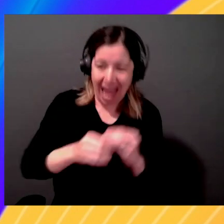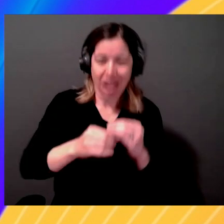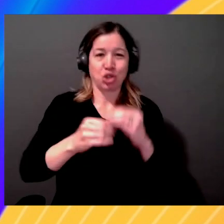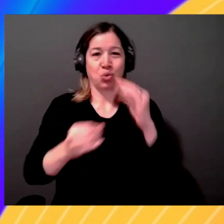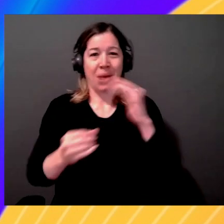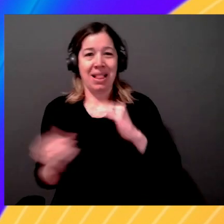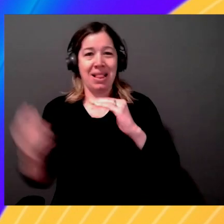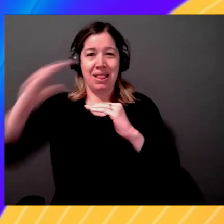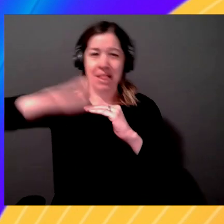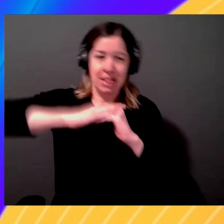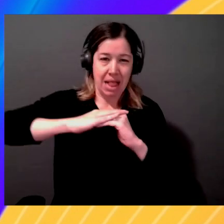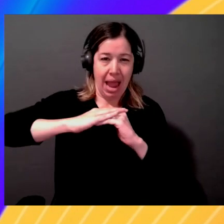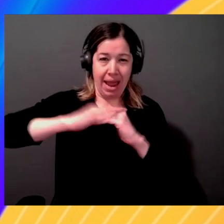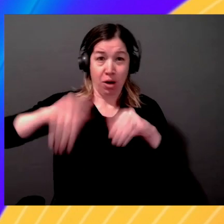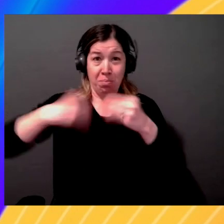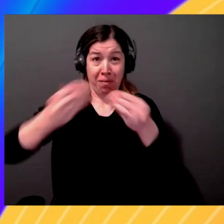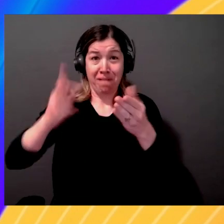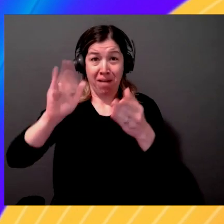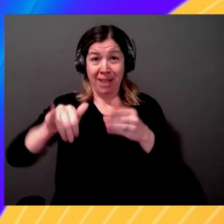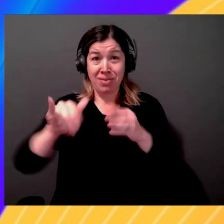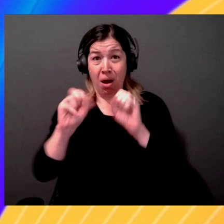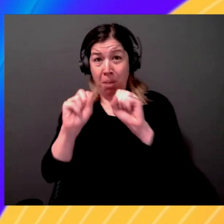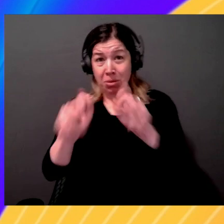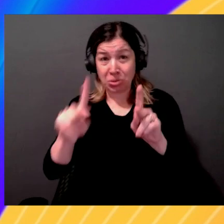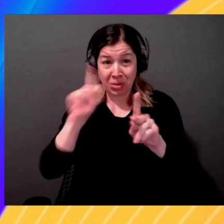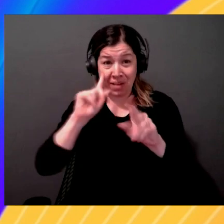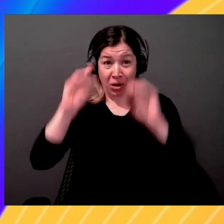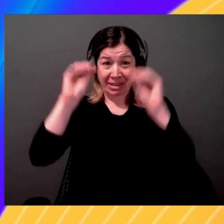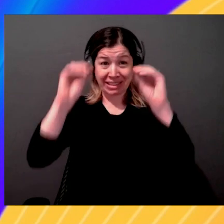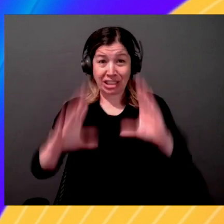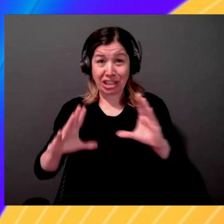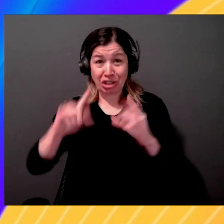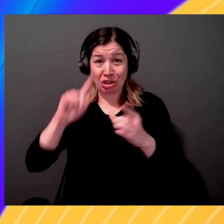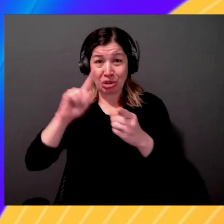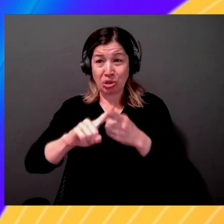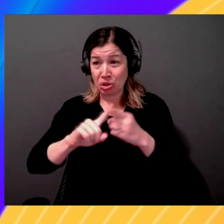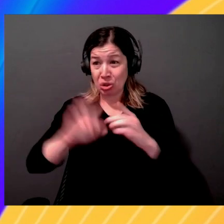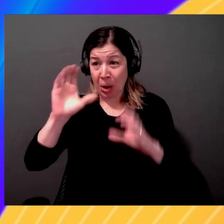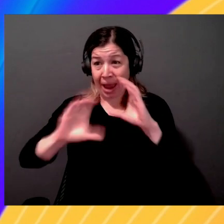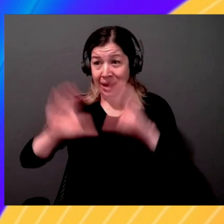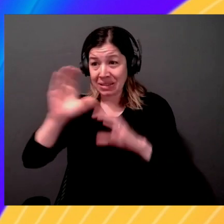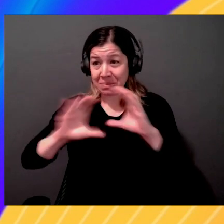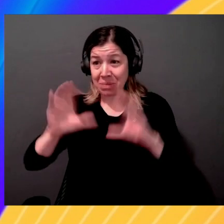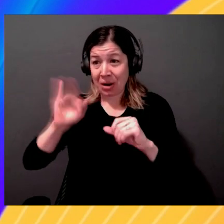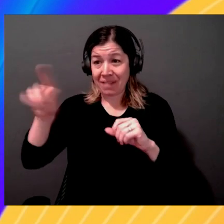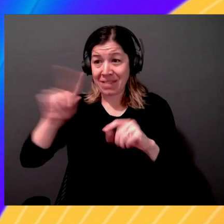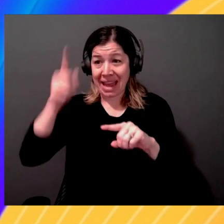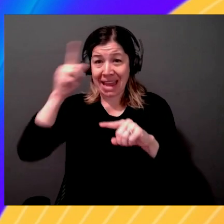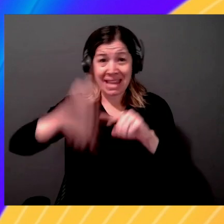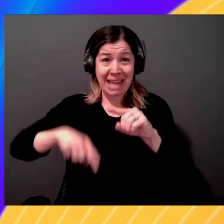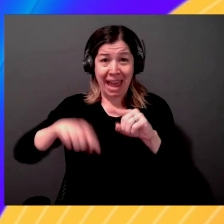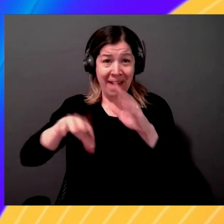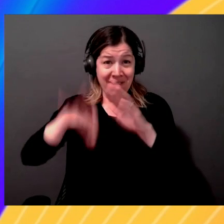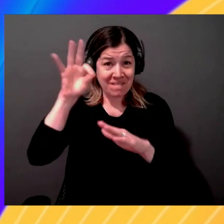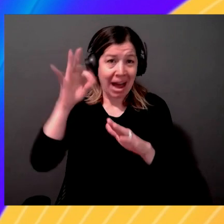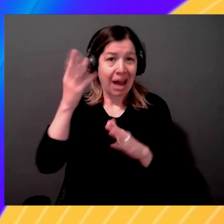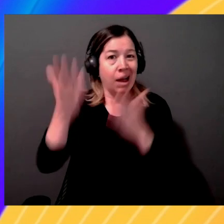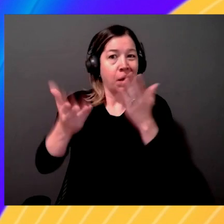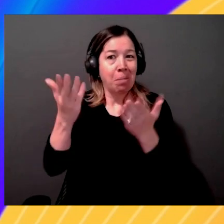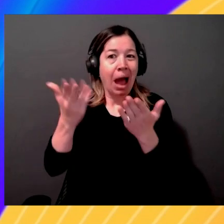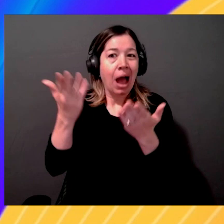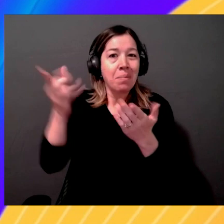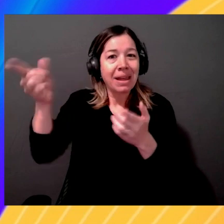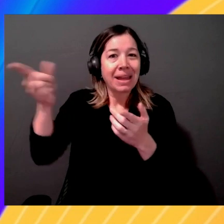to explore content that they might otherwise not find on the product by saying, hey, you might be interested in this, much like we were talking